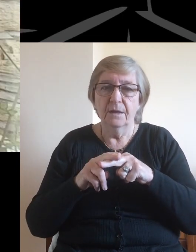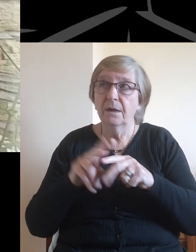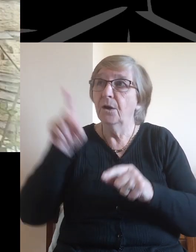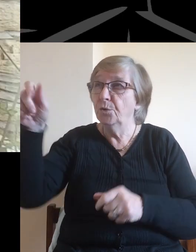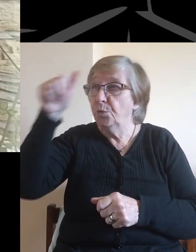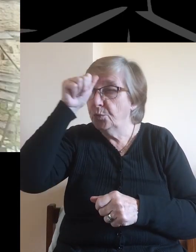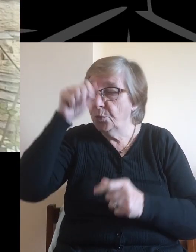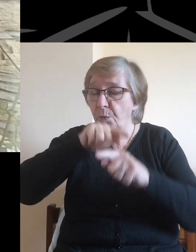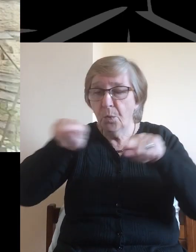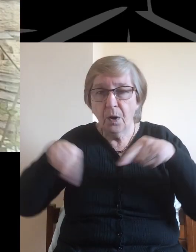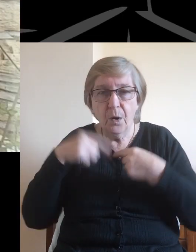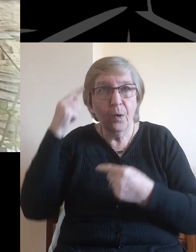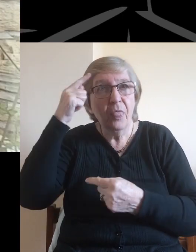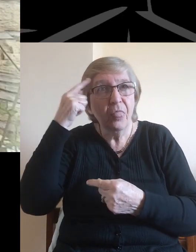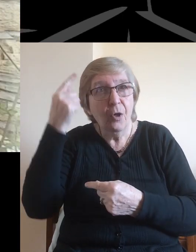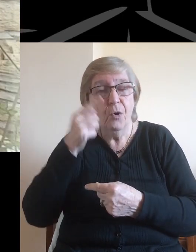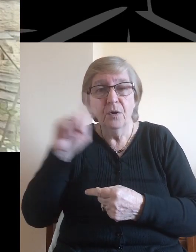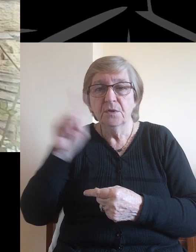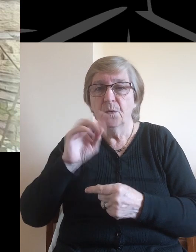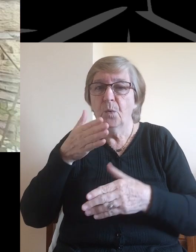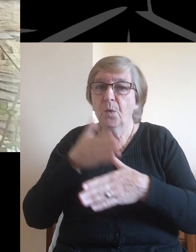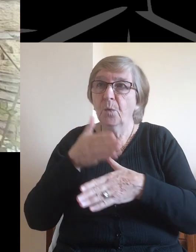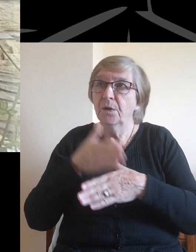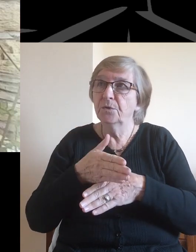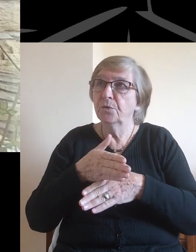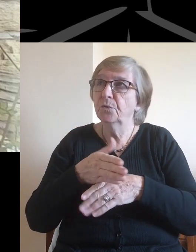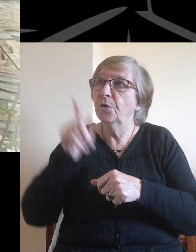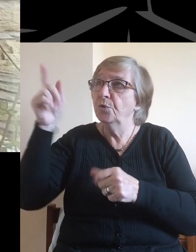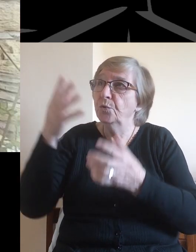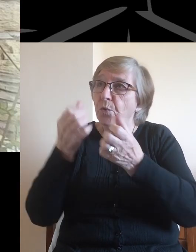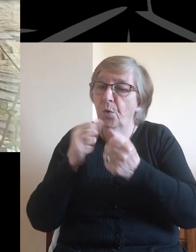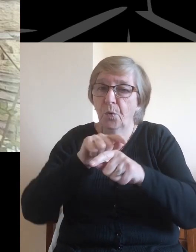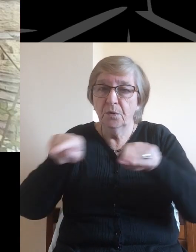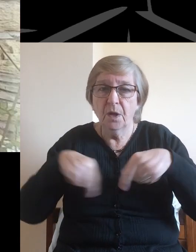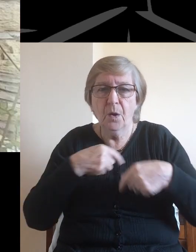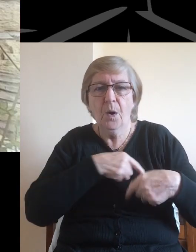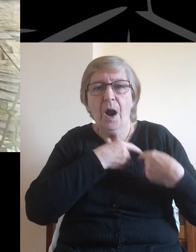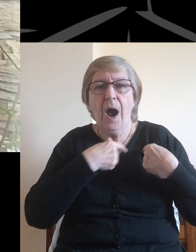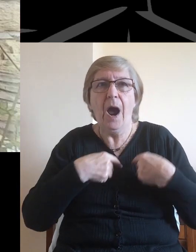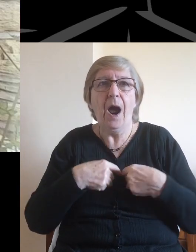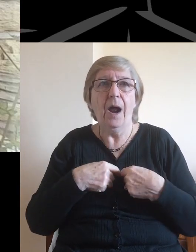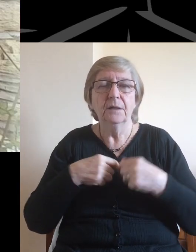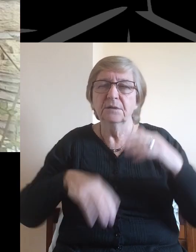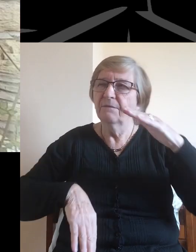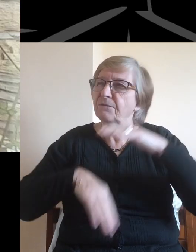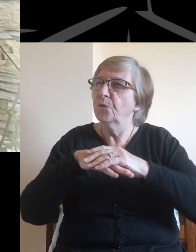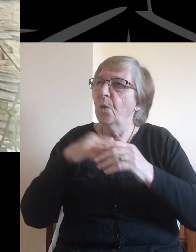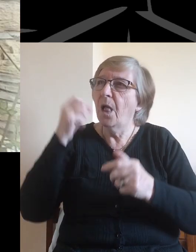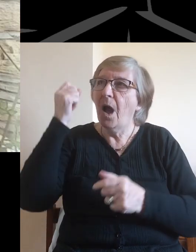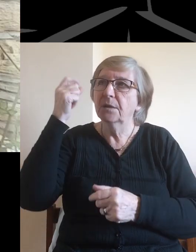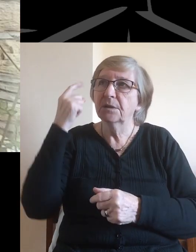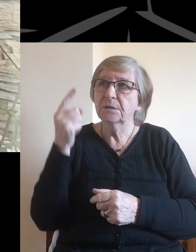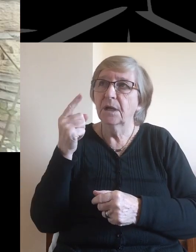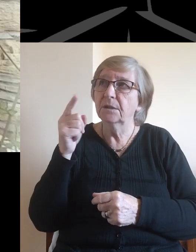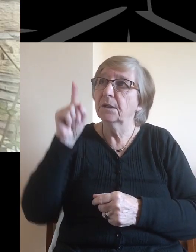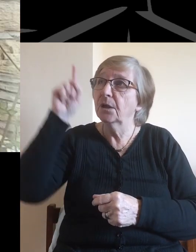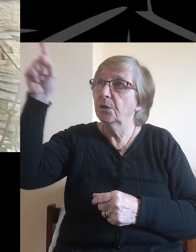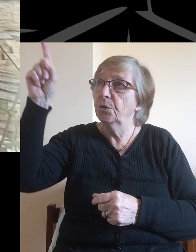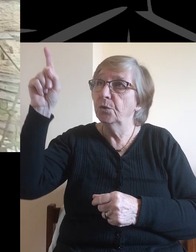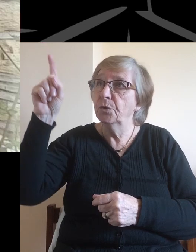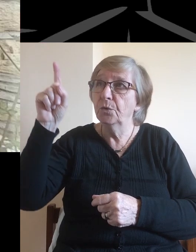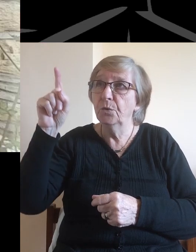Gracious Father, you who know our thoughts and deeds, you who hold our hearts in full